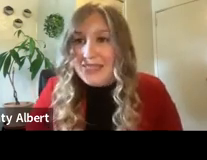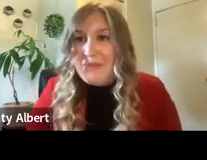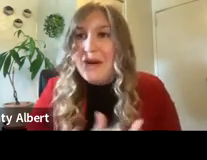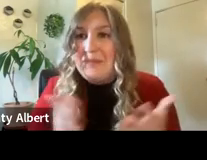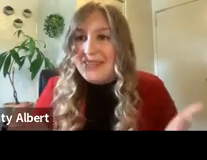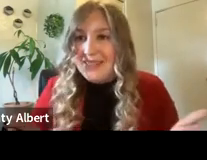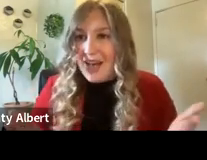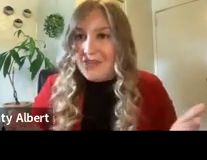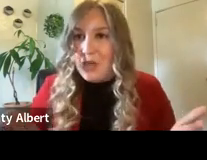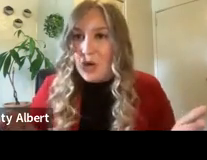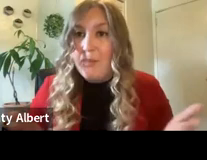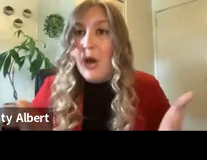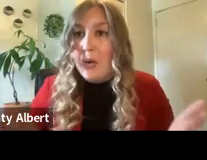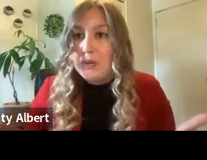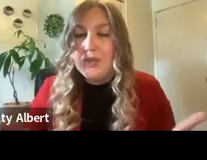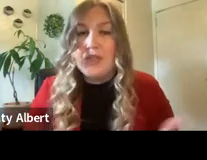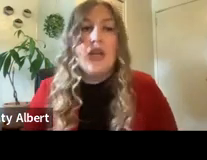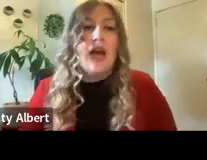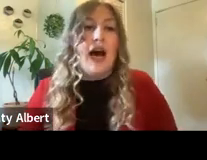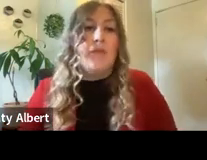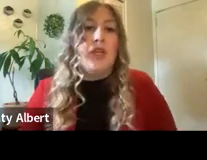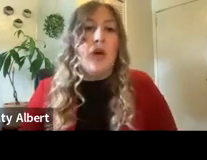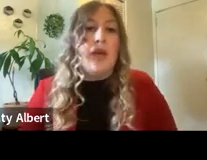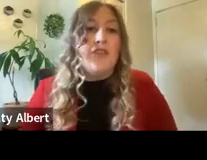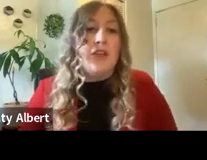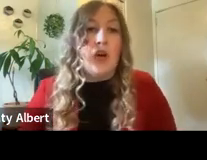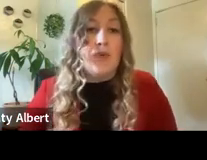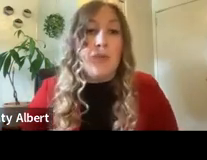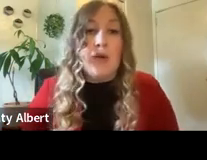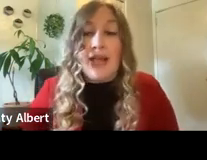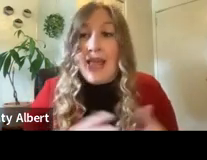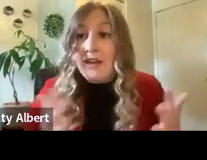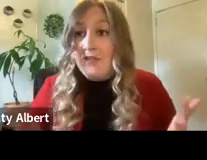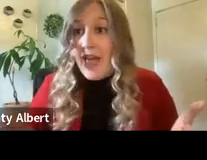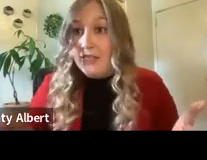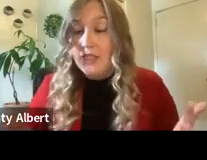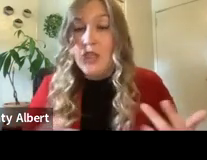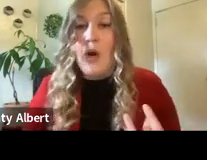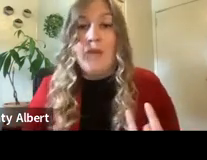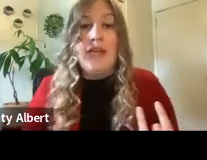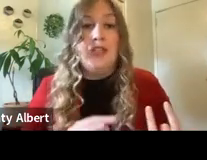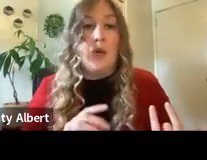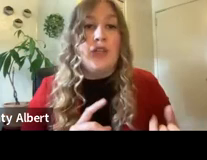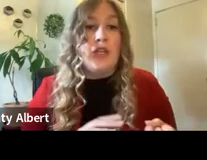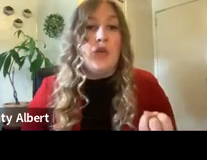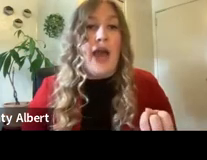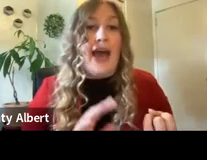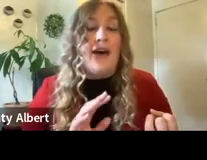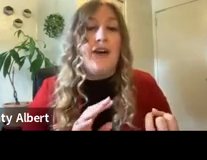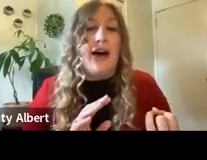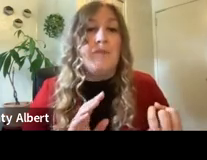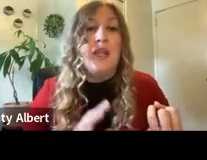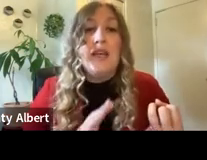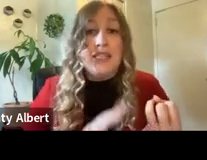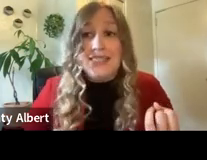why? What's the purpose of your post? If you're promoting an event, you want to make sure that you